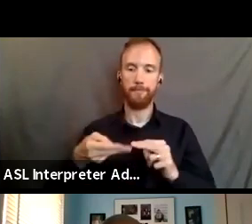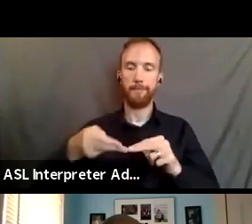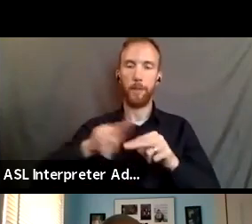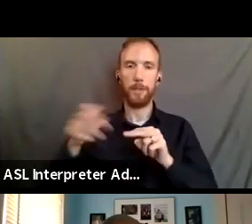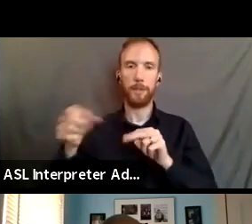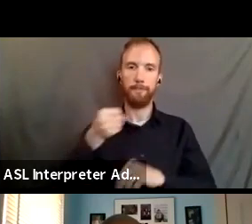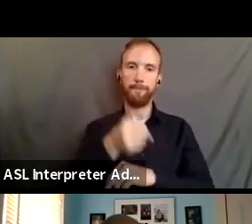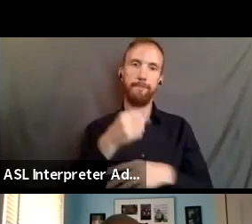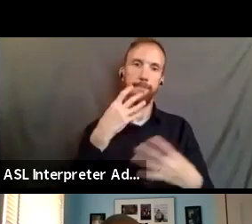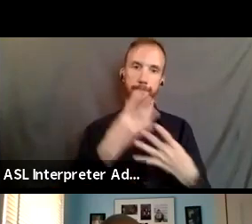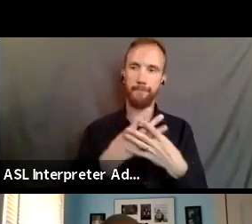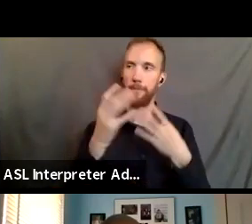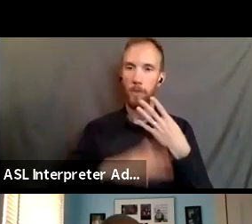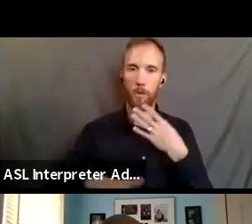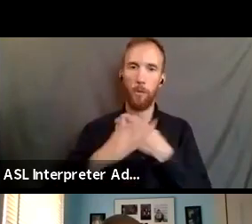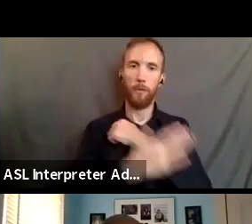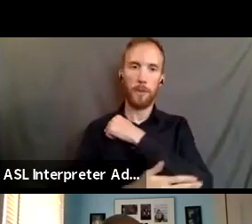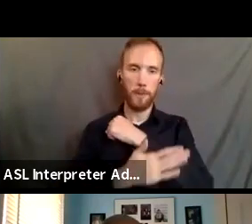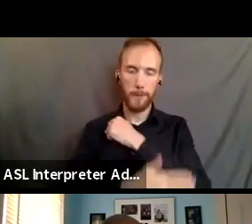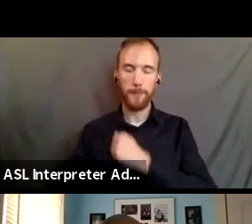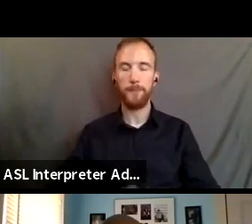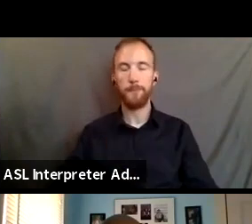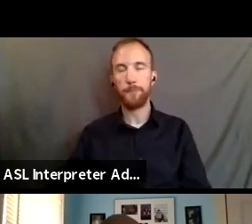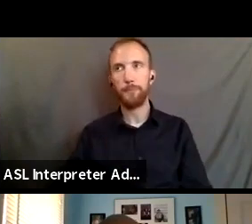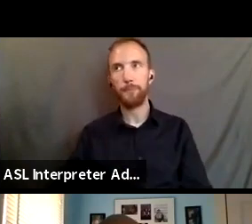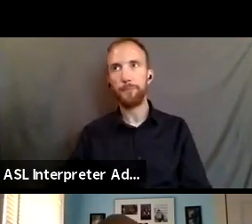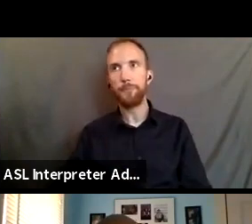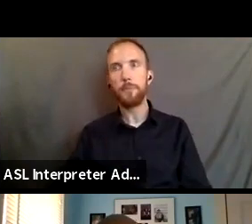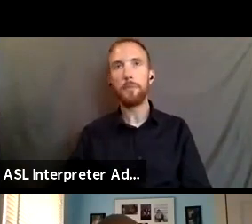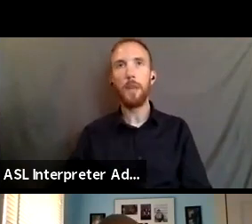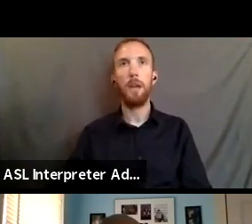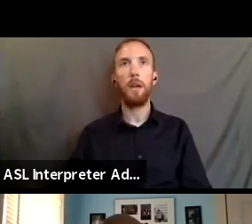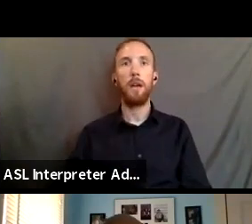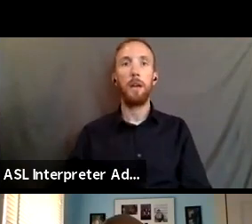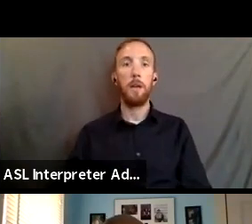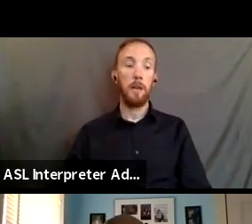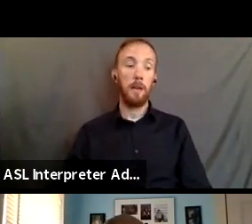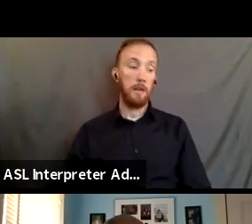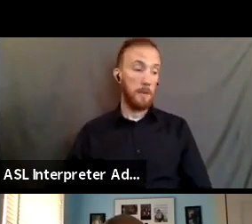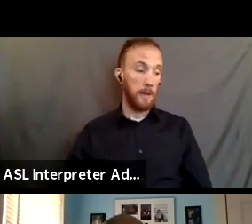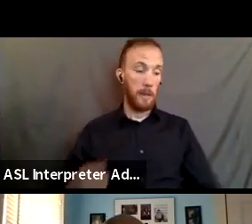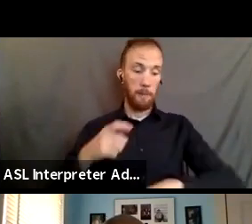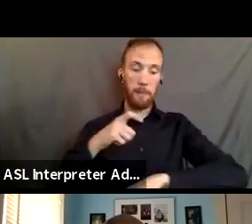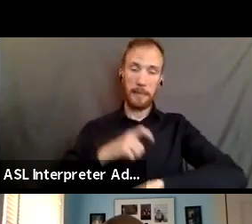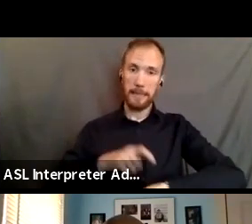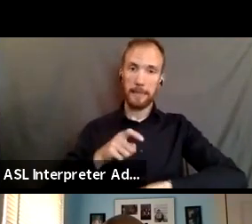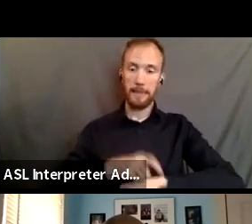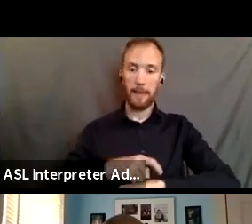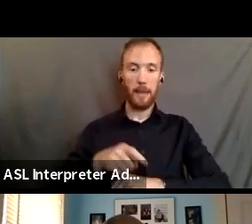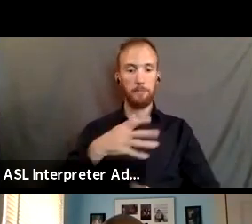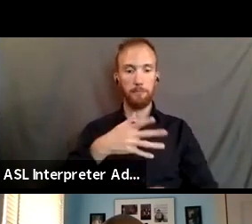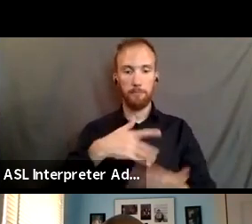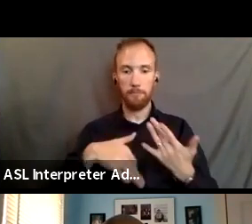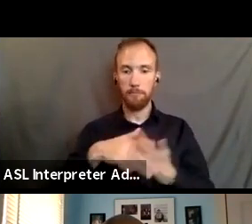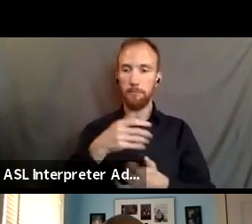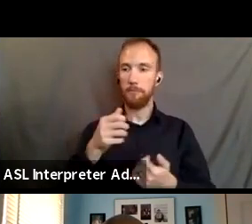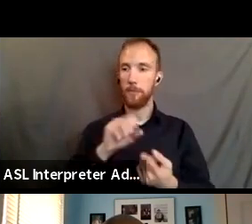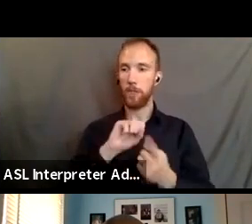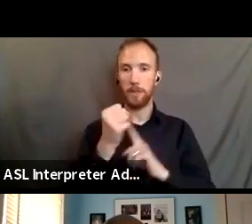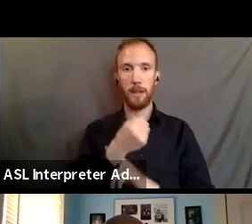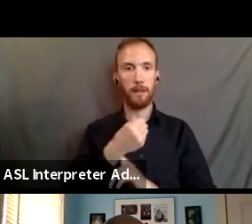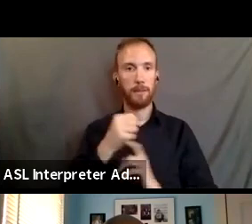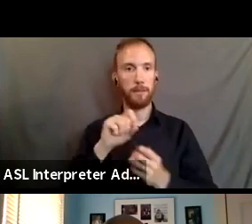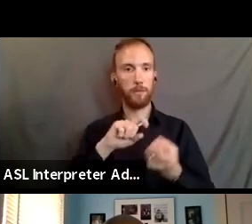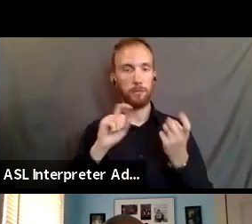country but times are changing and i think we need to listen to those changes the fact is is that